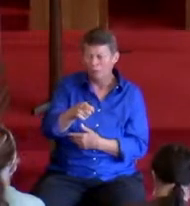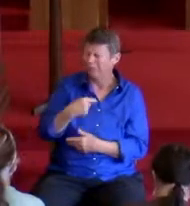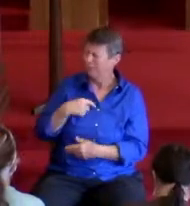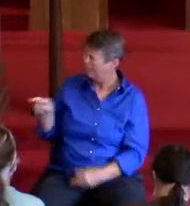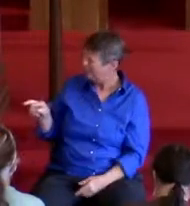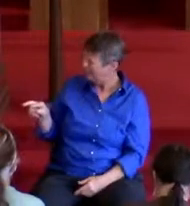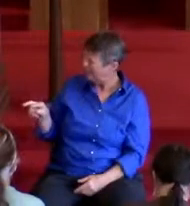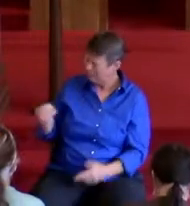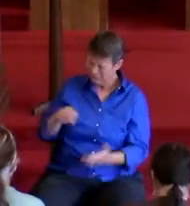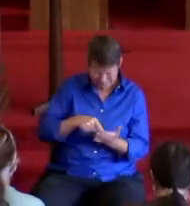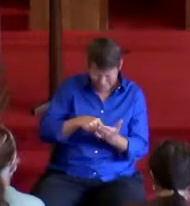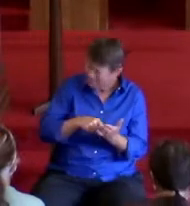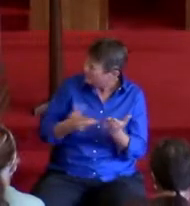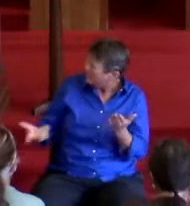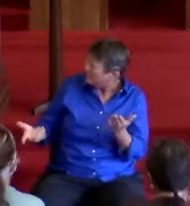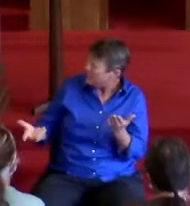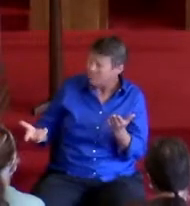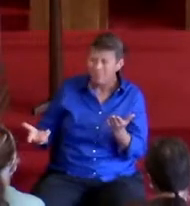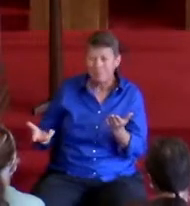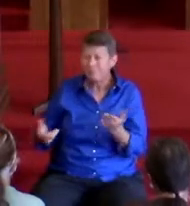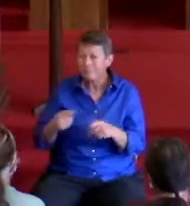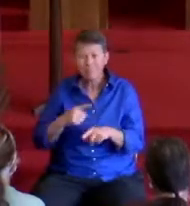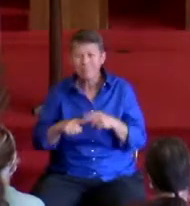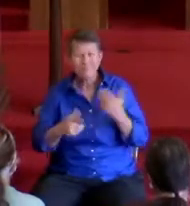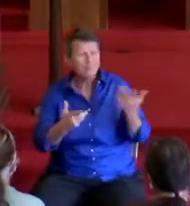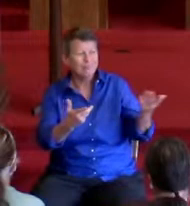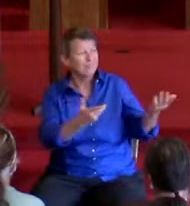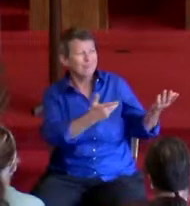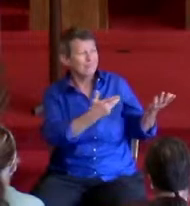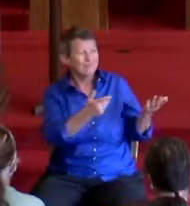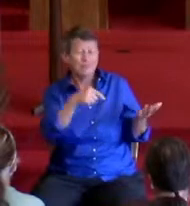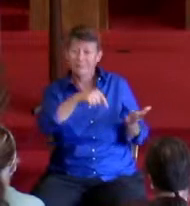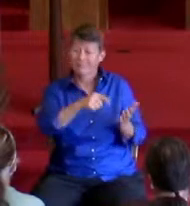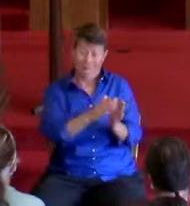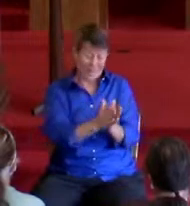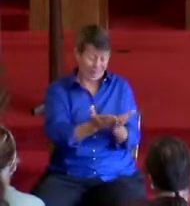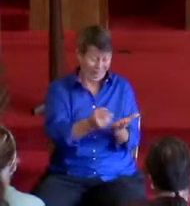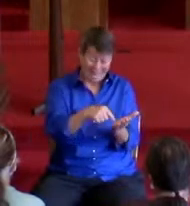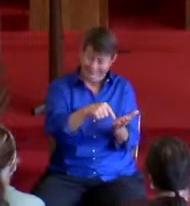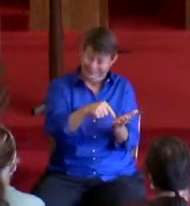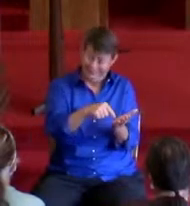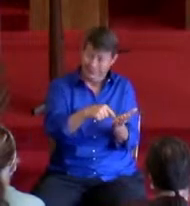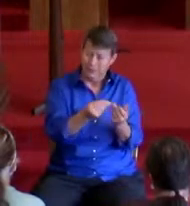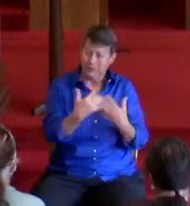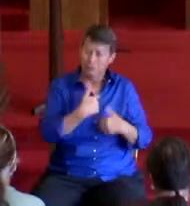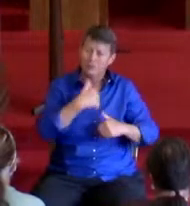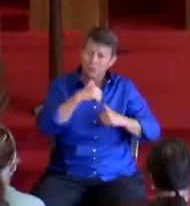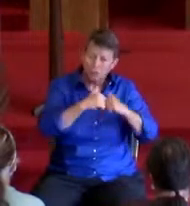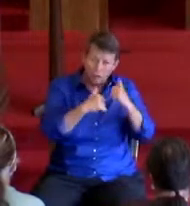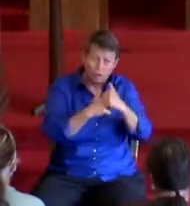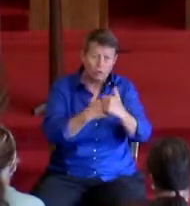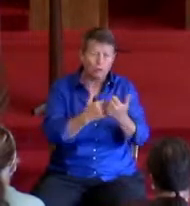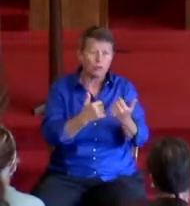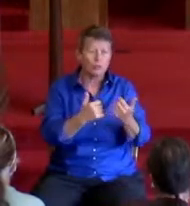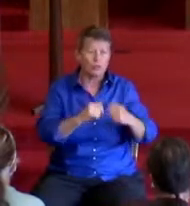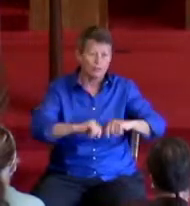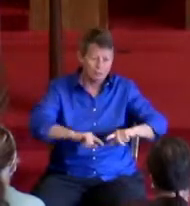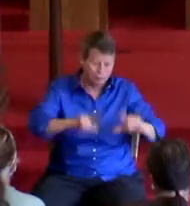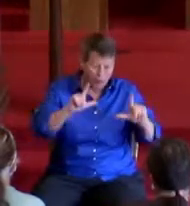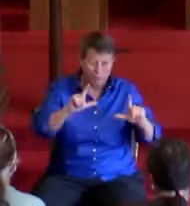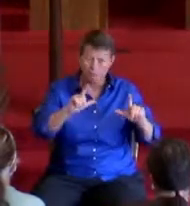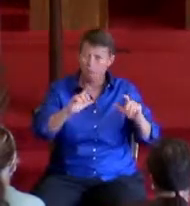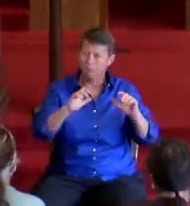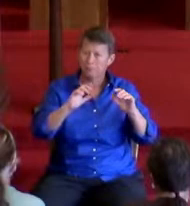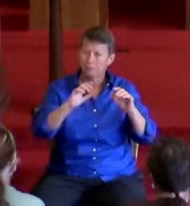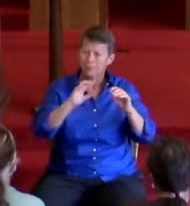can't imagine basing my life on anything else because it provides a structure and a framework around which to ask